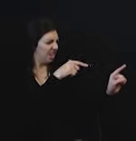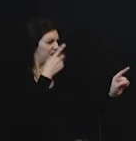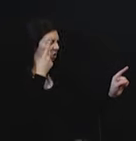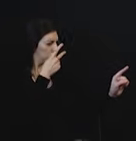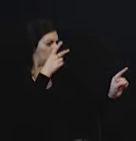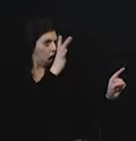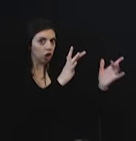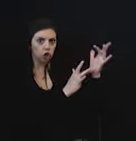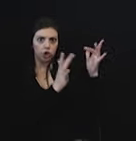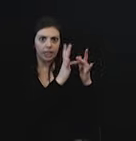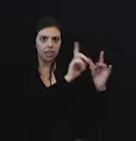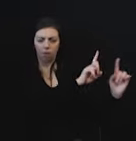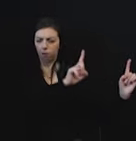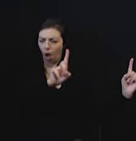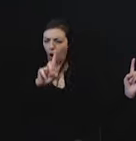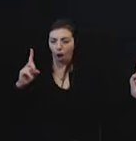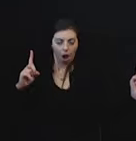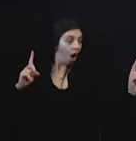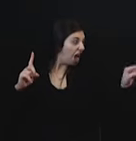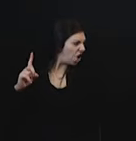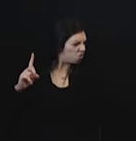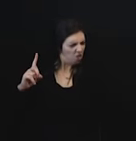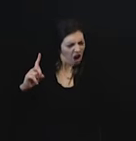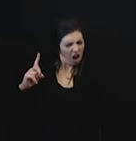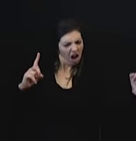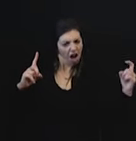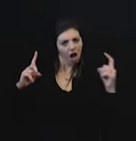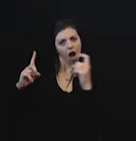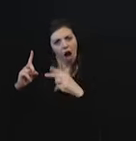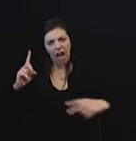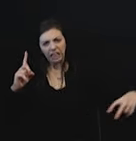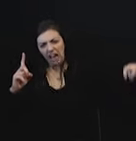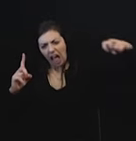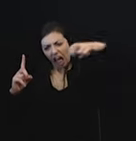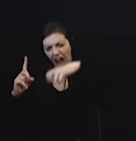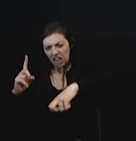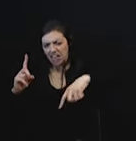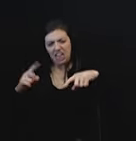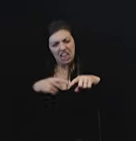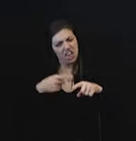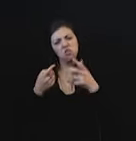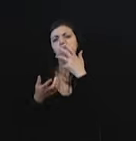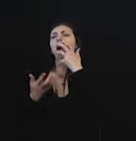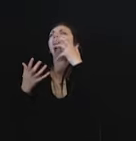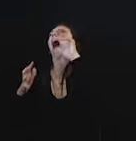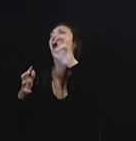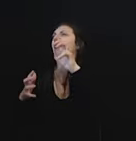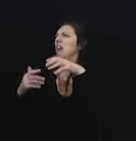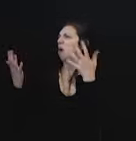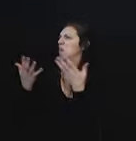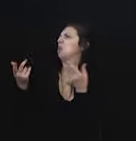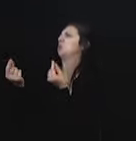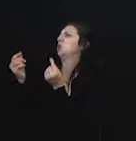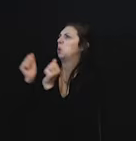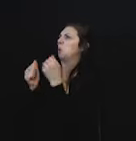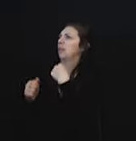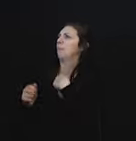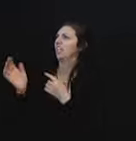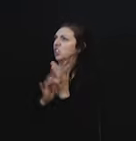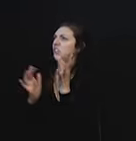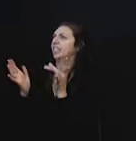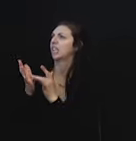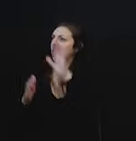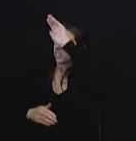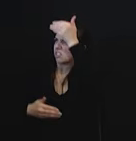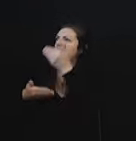and knelt down before him. And he cried out with a loud voice, "What do you have to do with me, Jesus, Son of